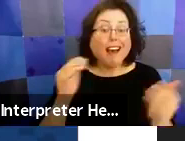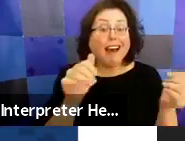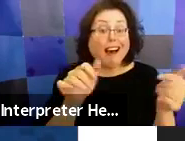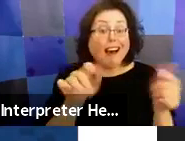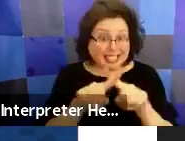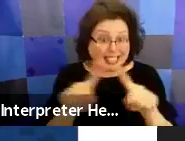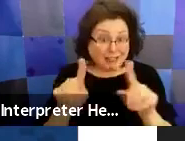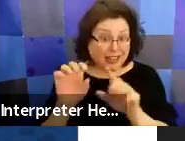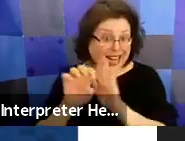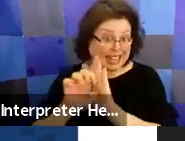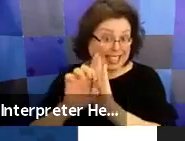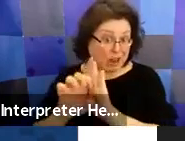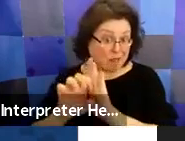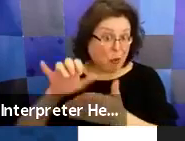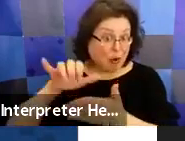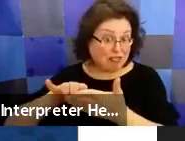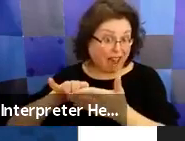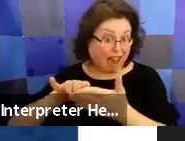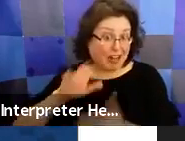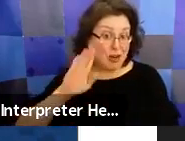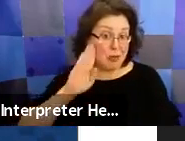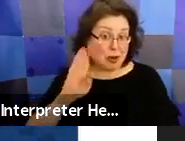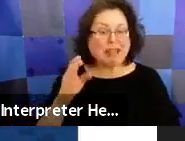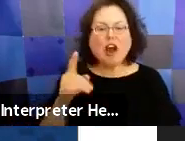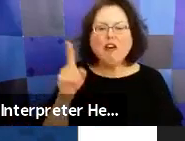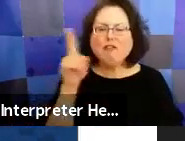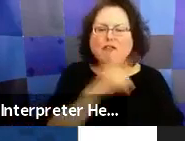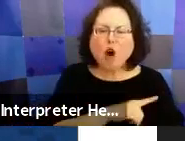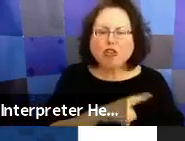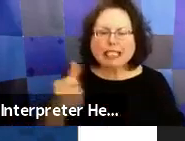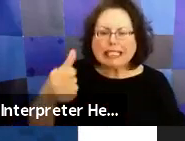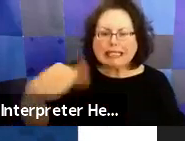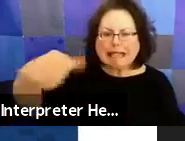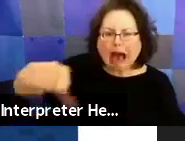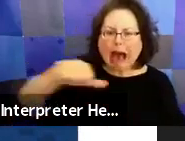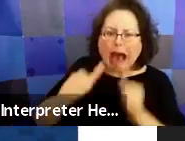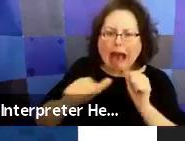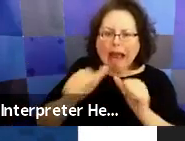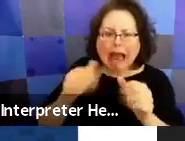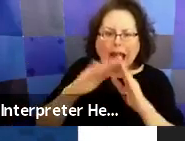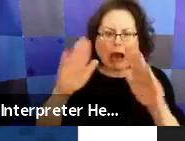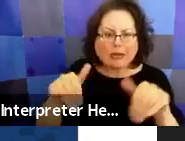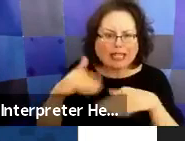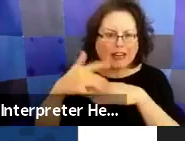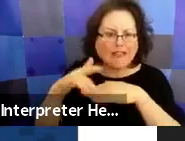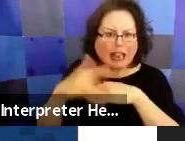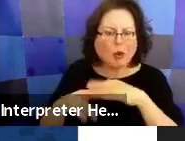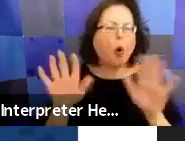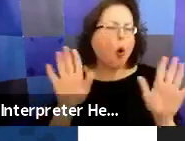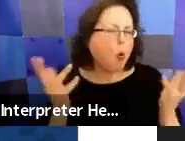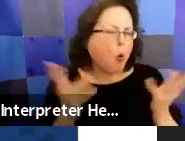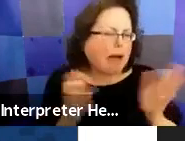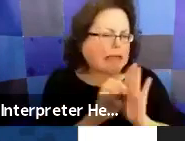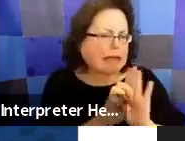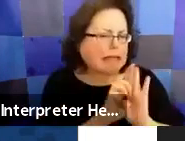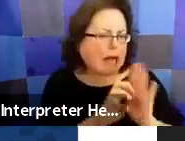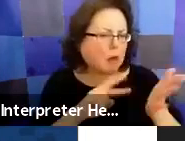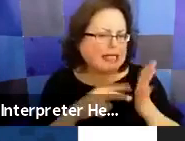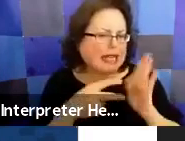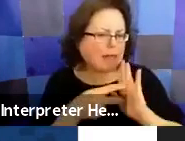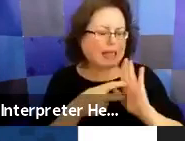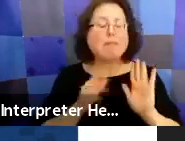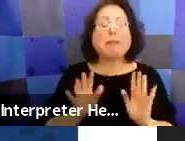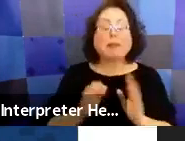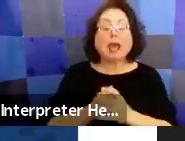different example of this would be, so if falsely deny housing that's available. An example of that would be if, you know,